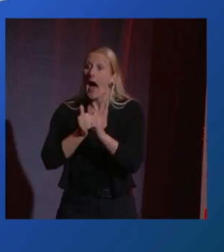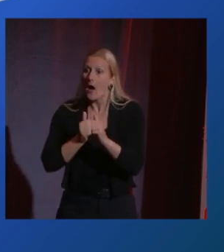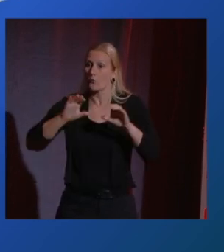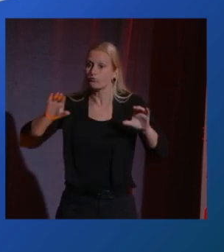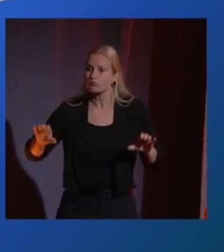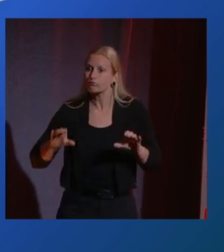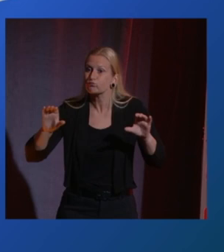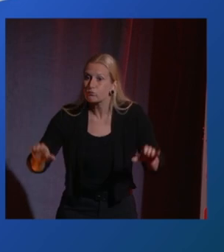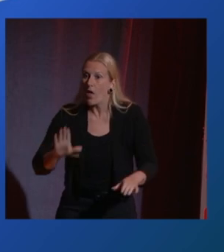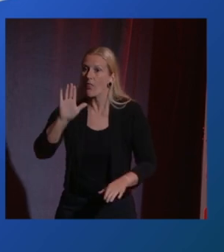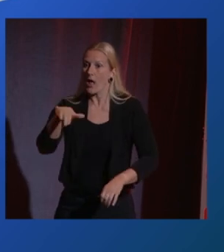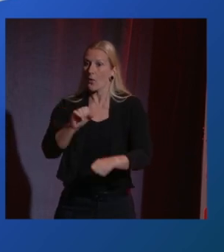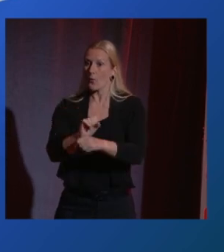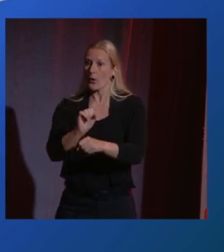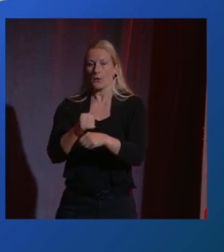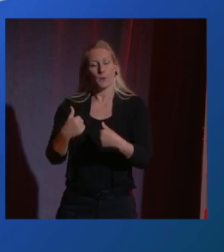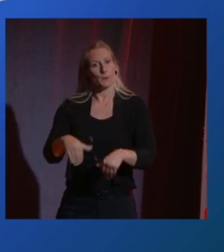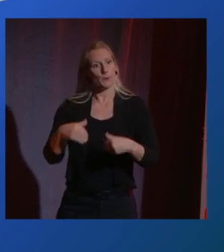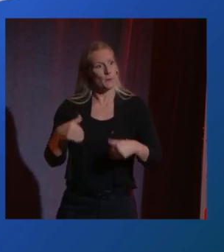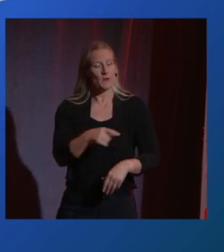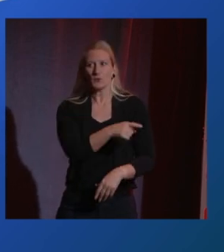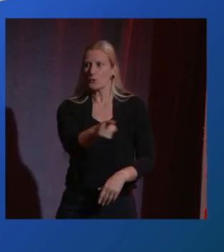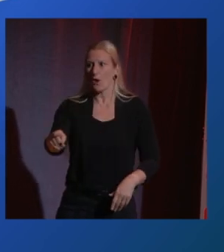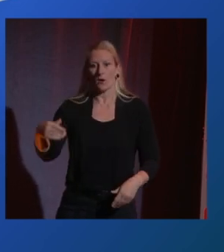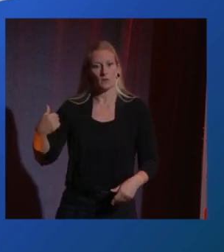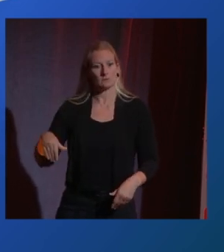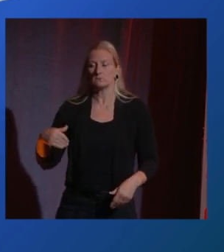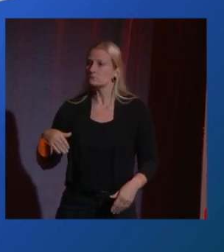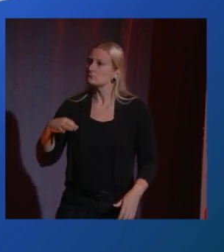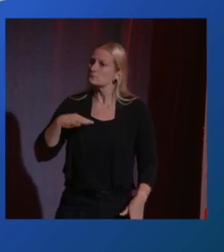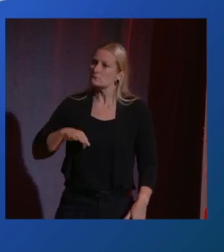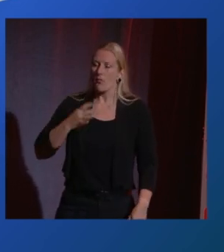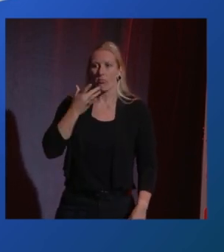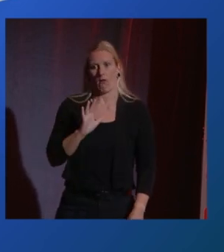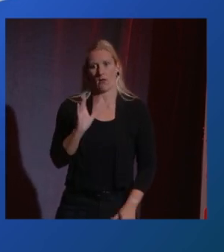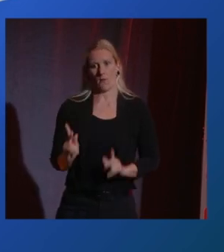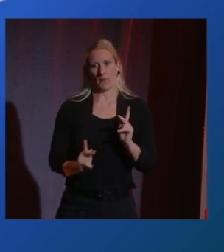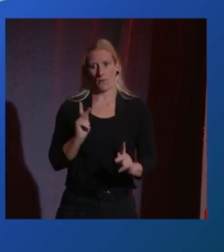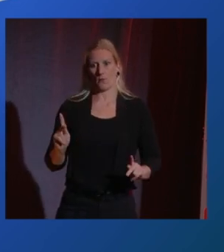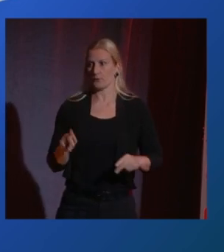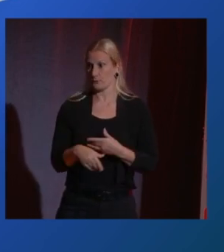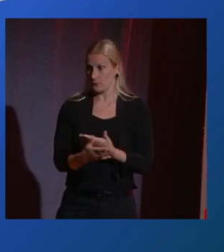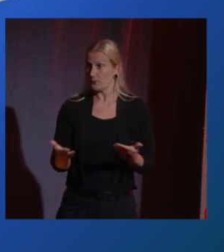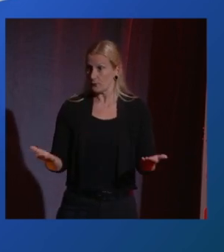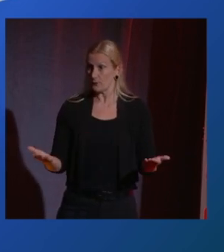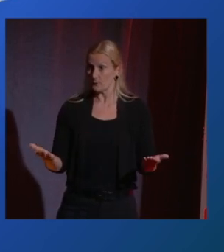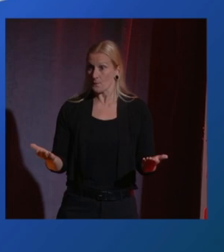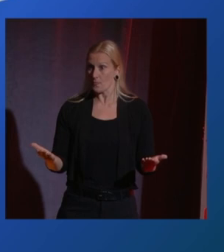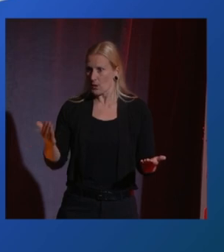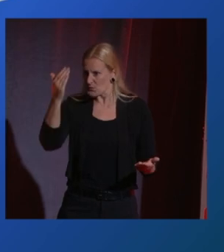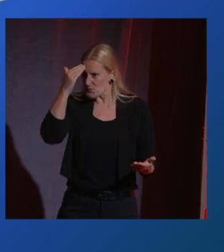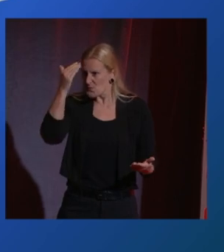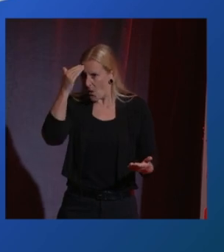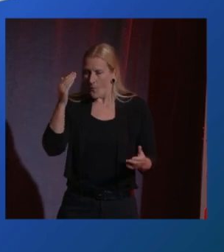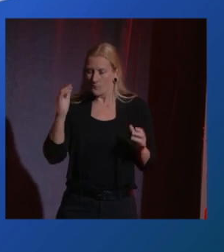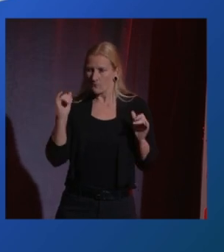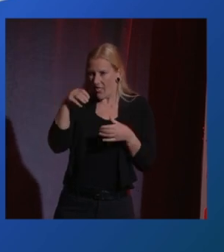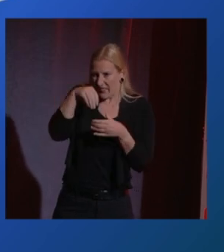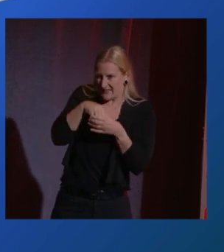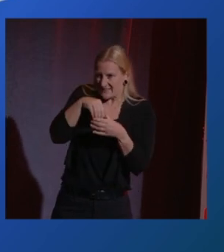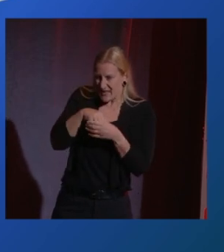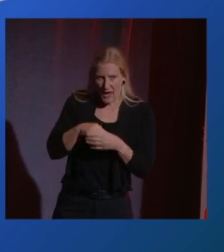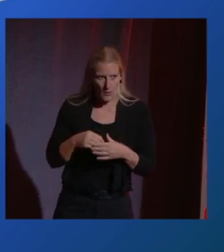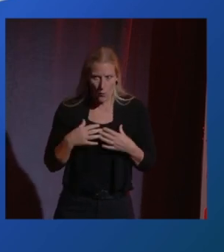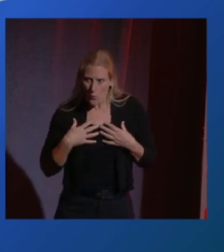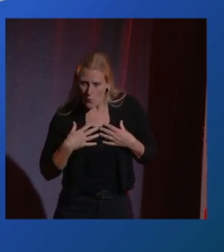work I mean you're a privileged group of people in many ways you actually are getting the inside and you